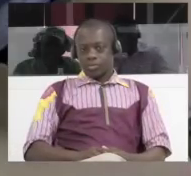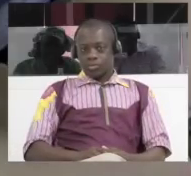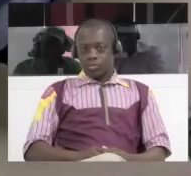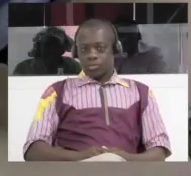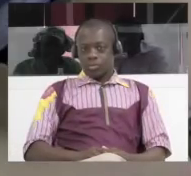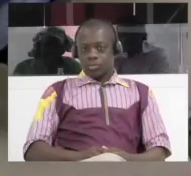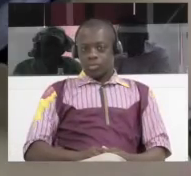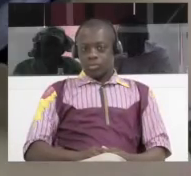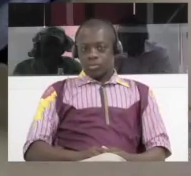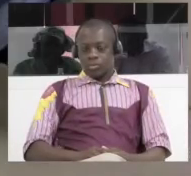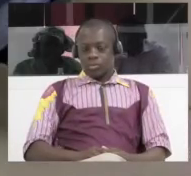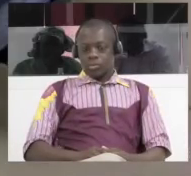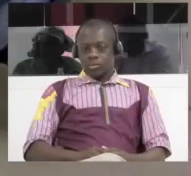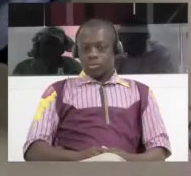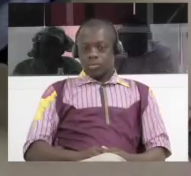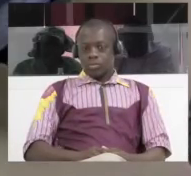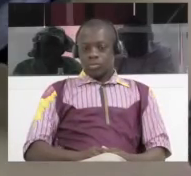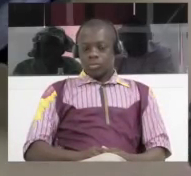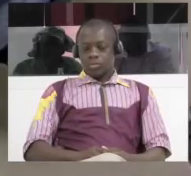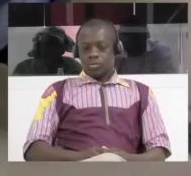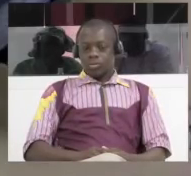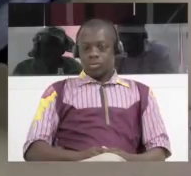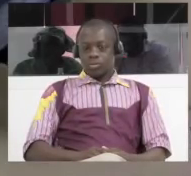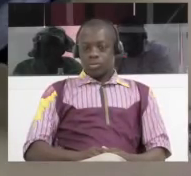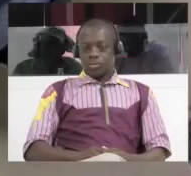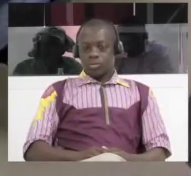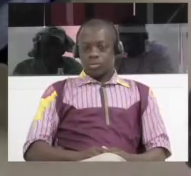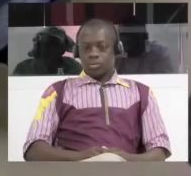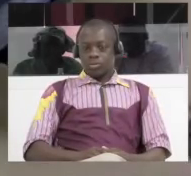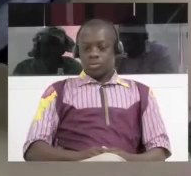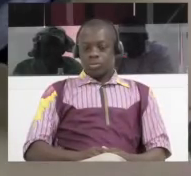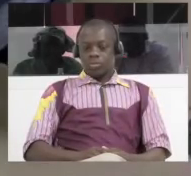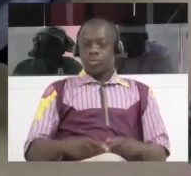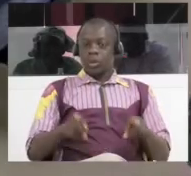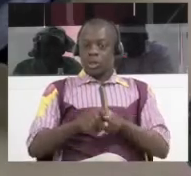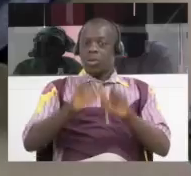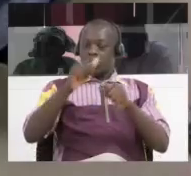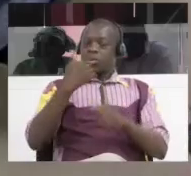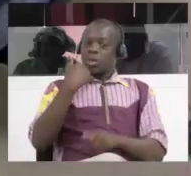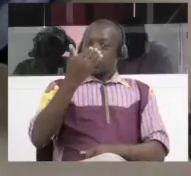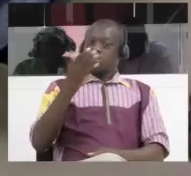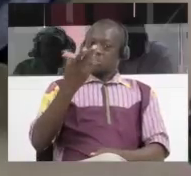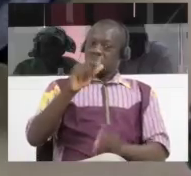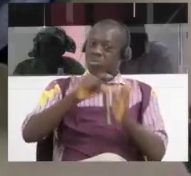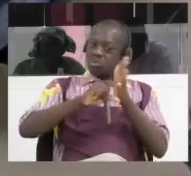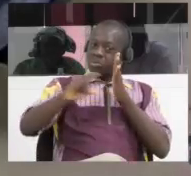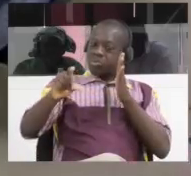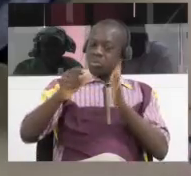would you say that the quality of the food was a source of